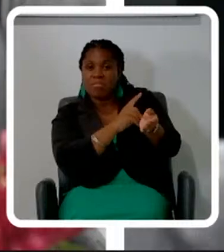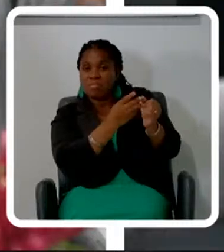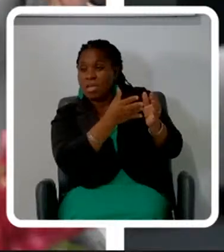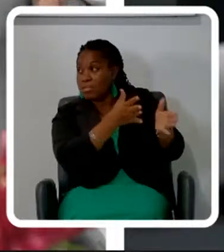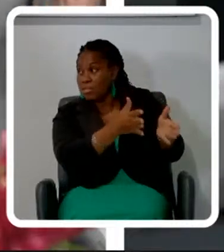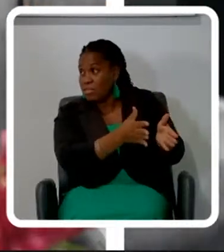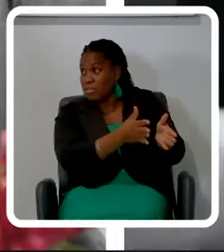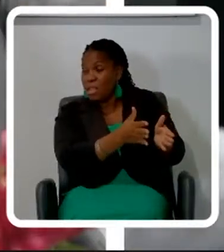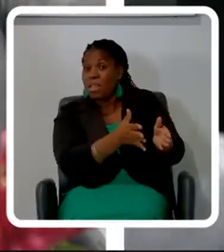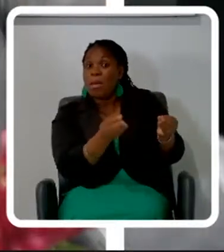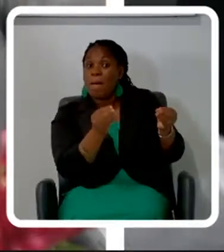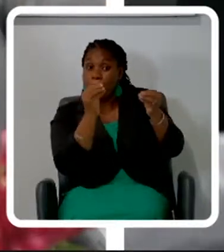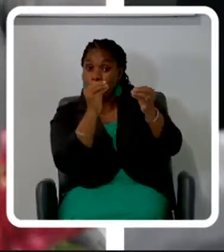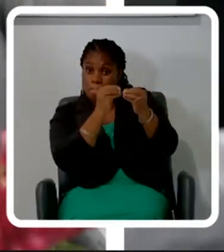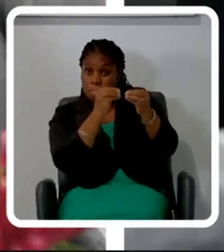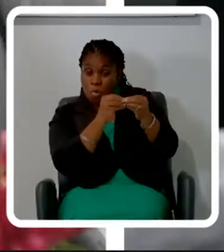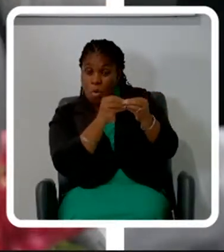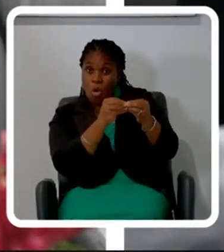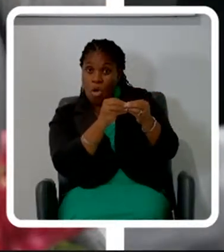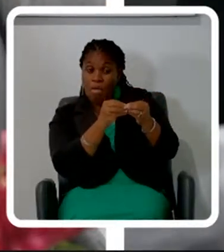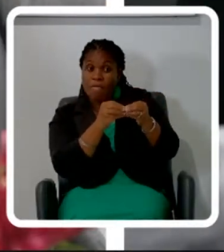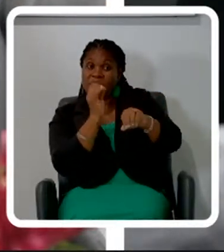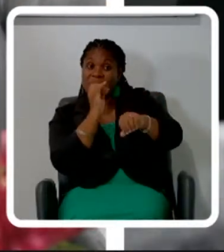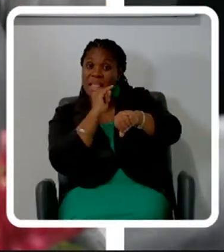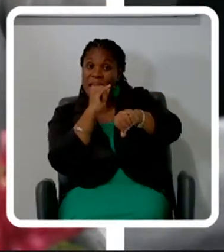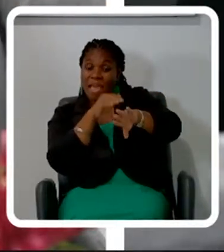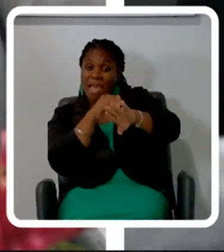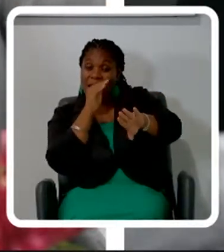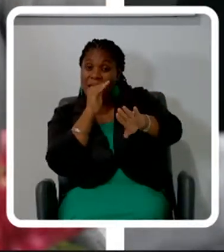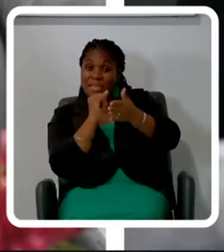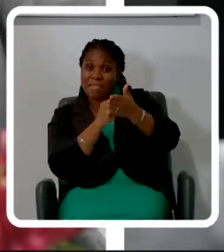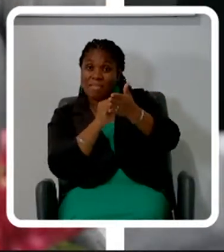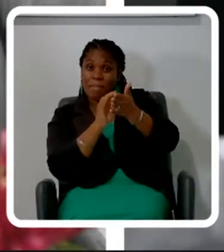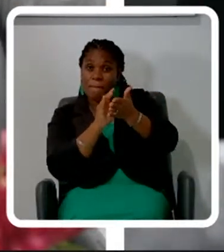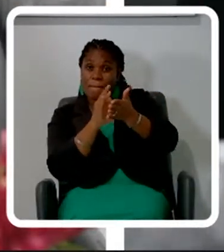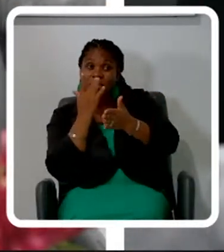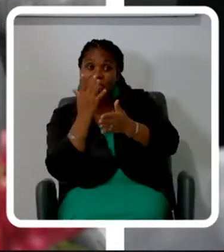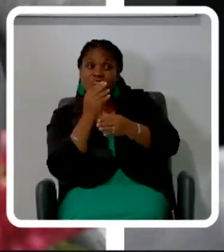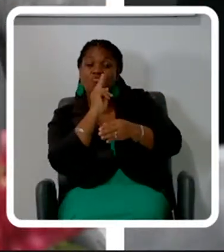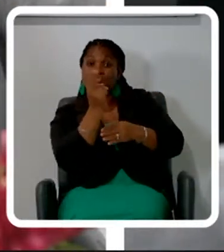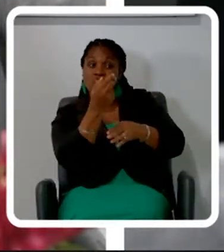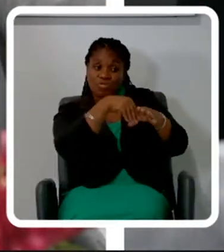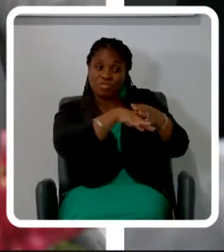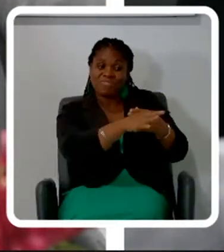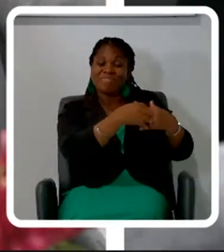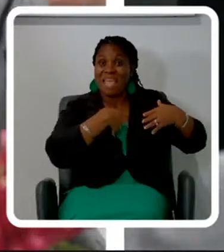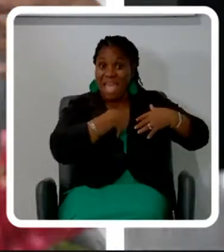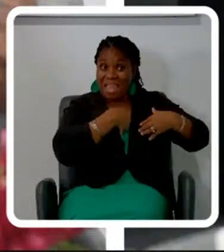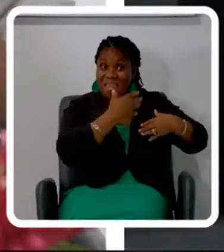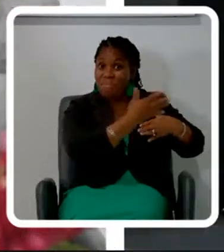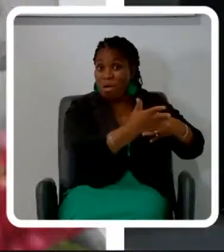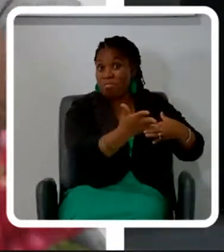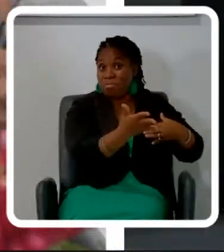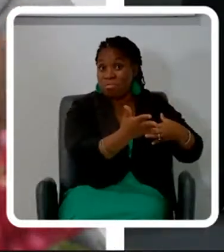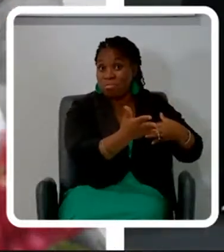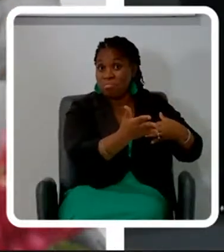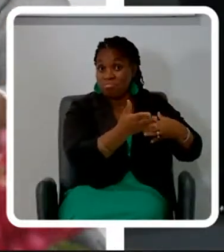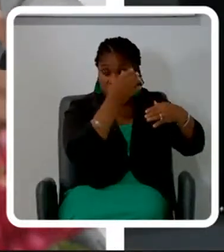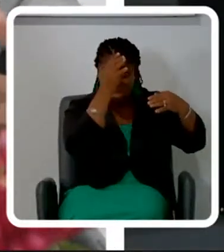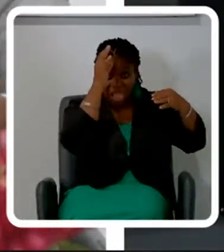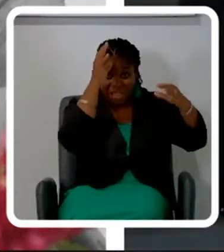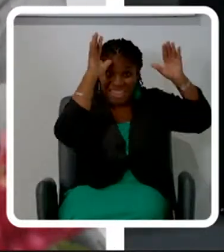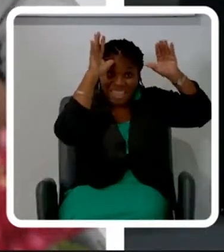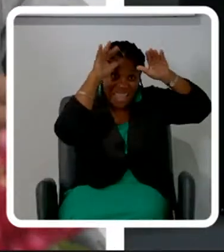they are used more in animals and farm animals than they are in humans. And if we don't have